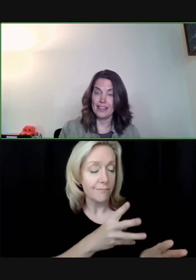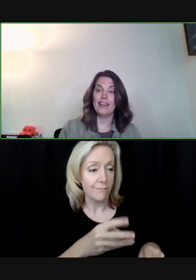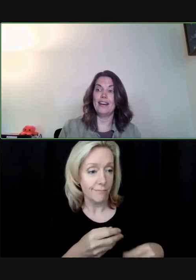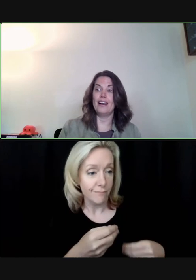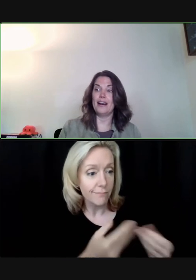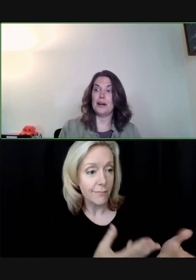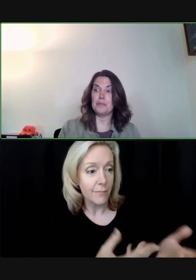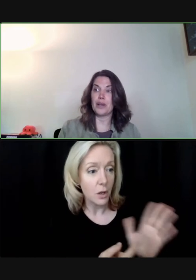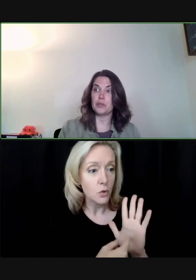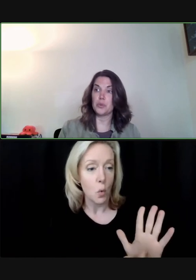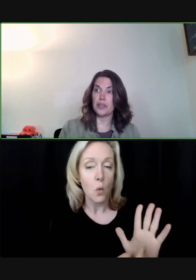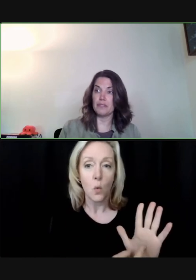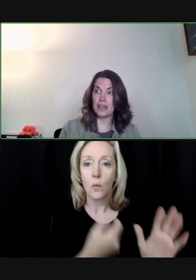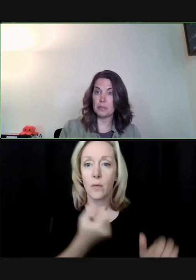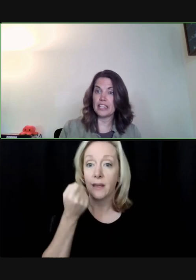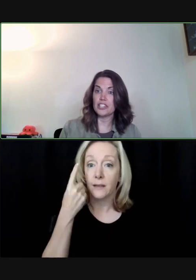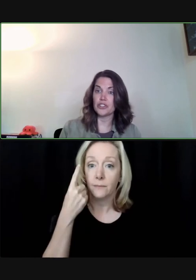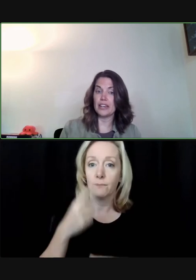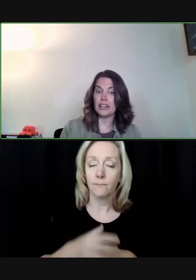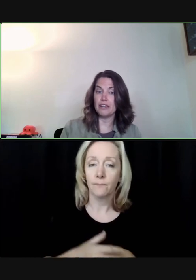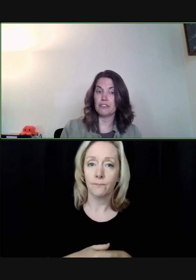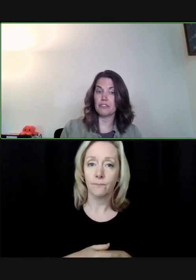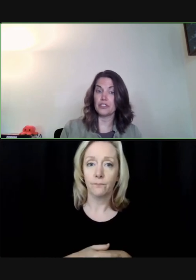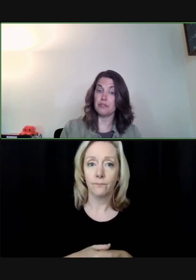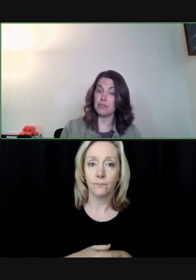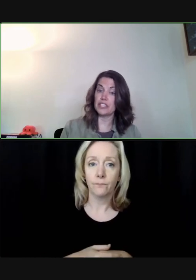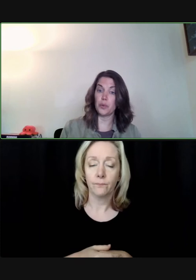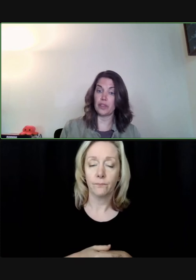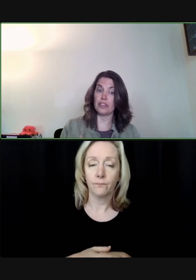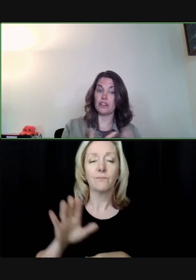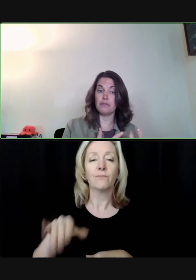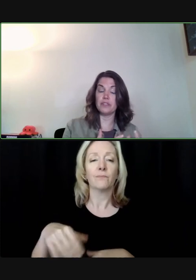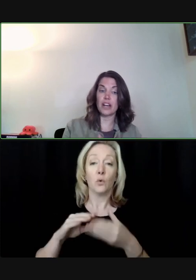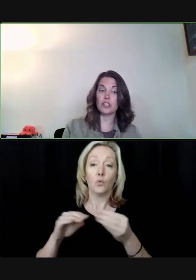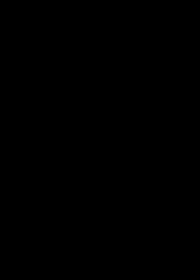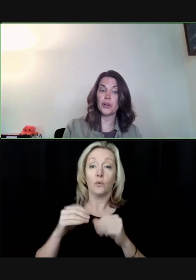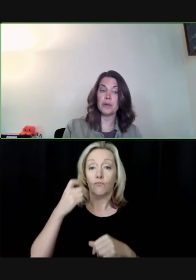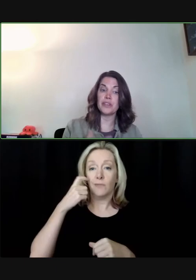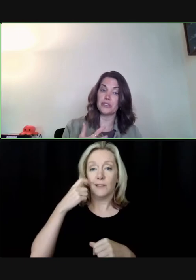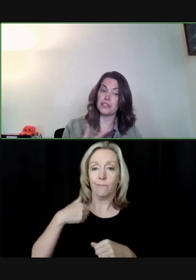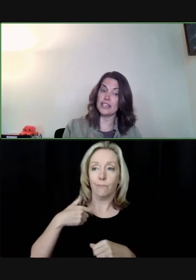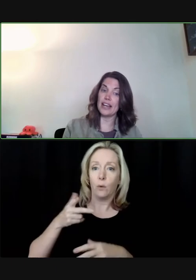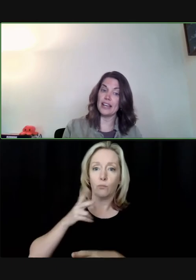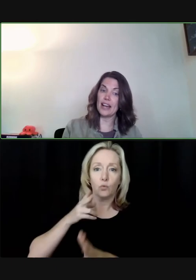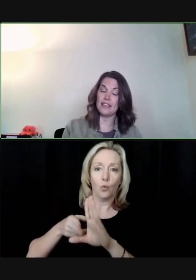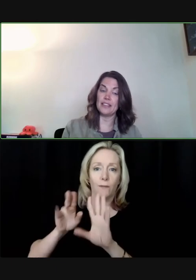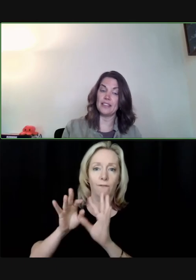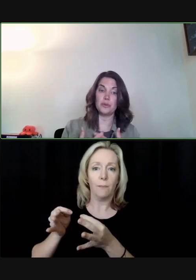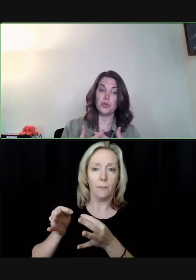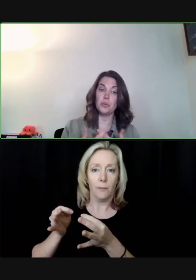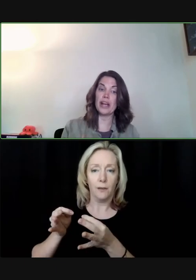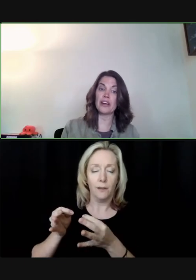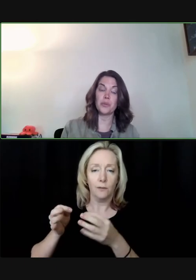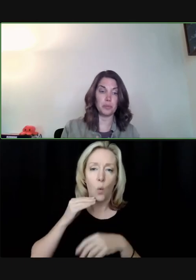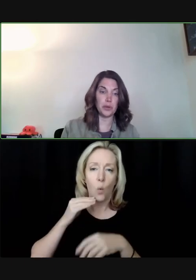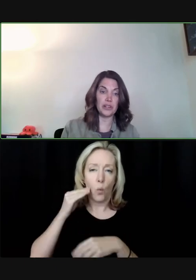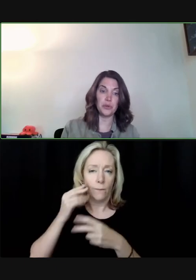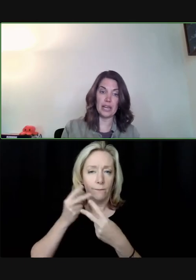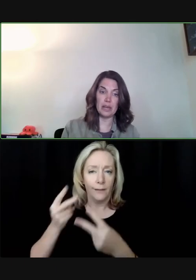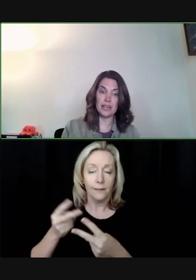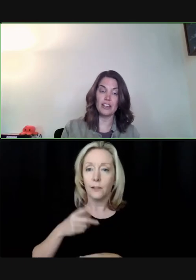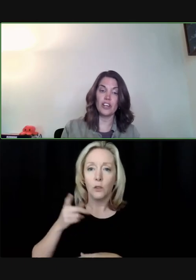received. I was with a family during a visit with their infant and toddler program the other day, and this was a new